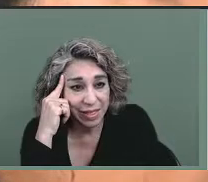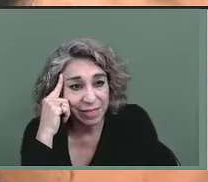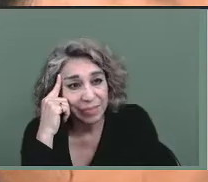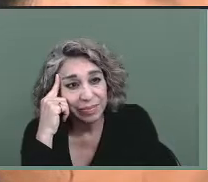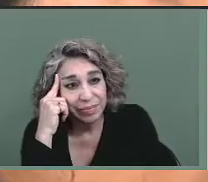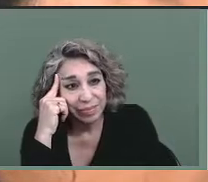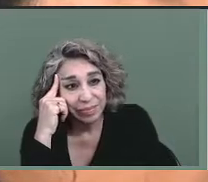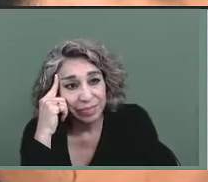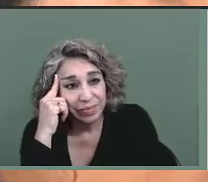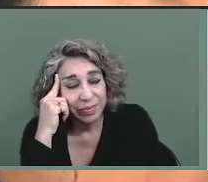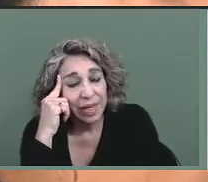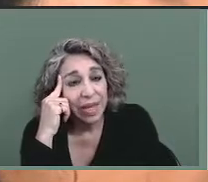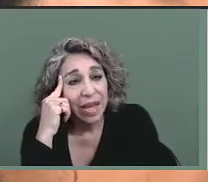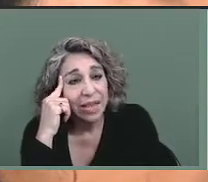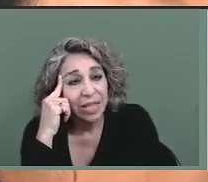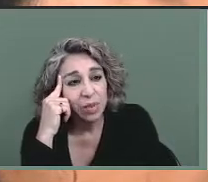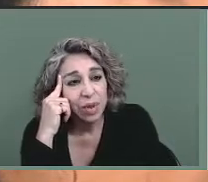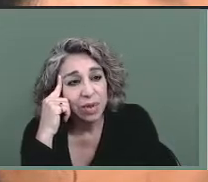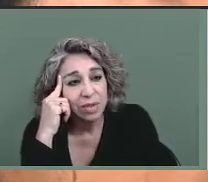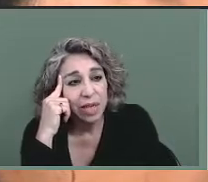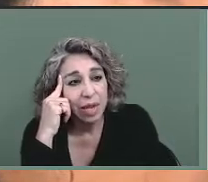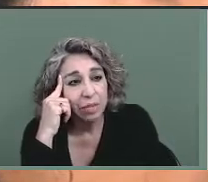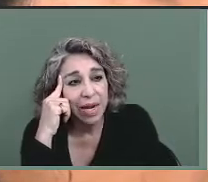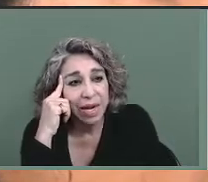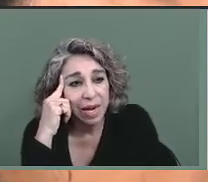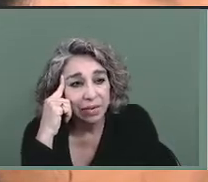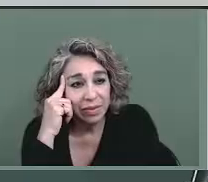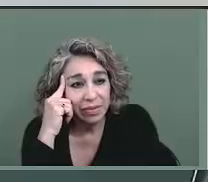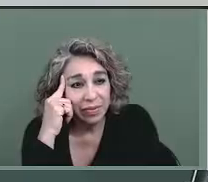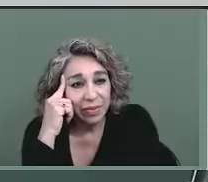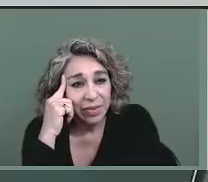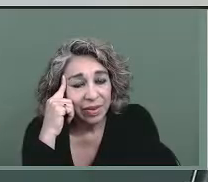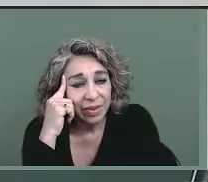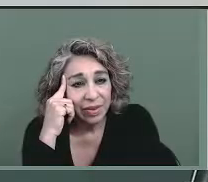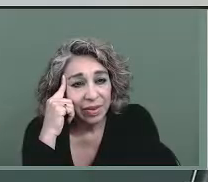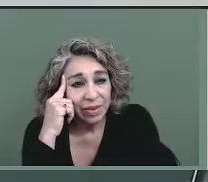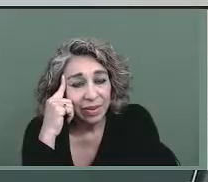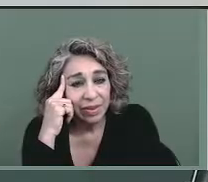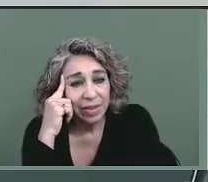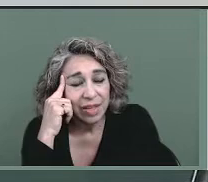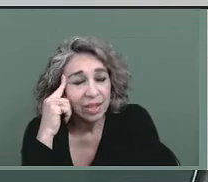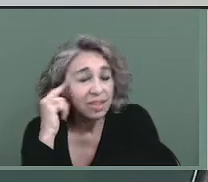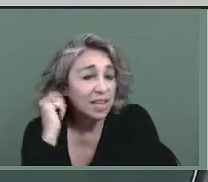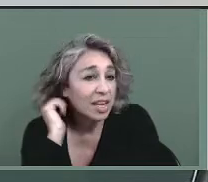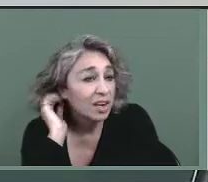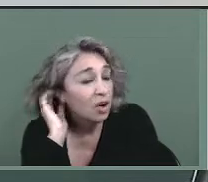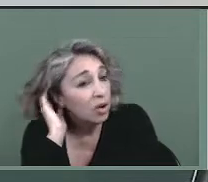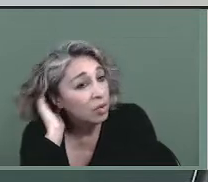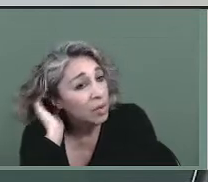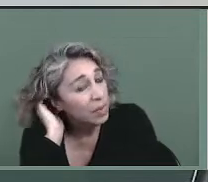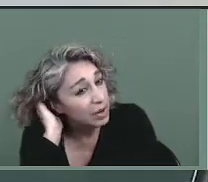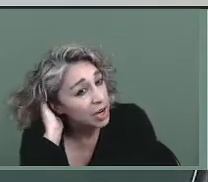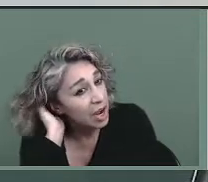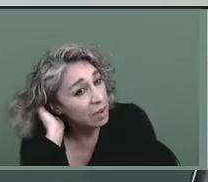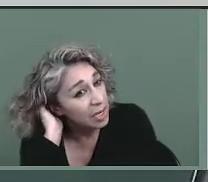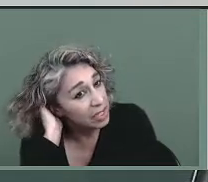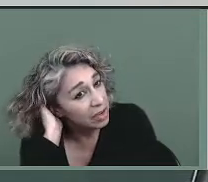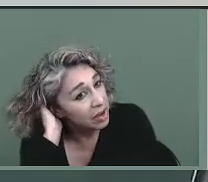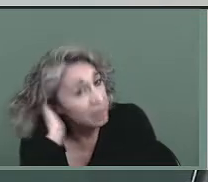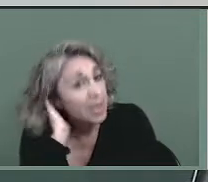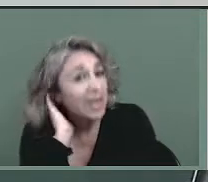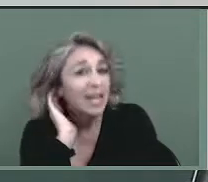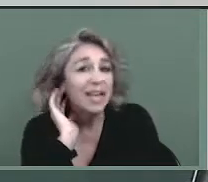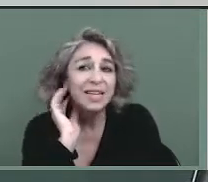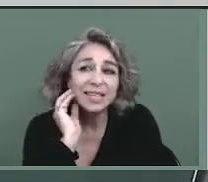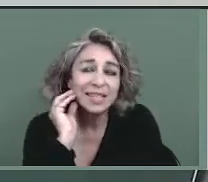medications. And that's why there's a campaign now that they're saying, no, people are dying because they